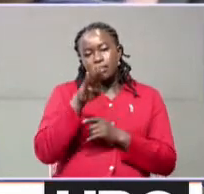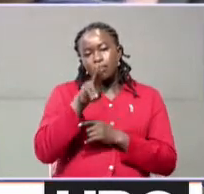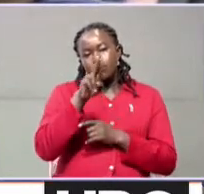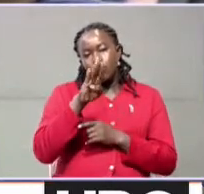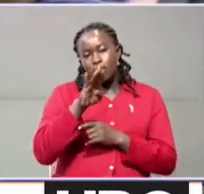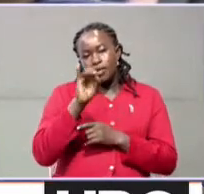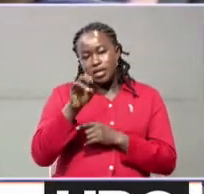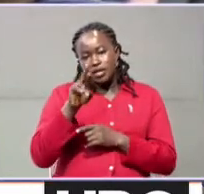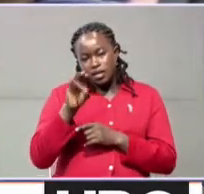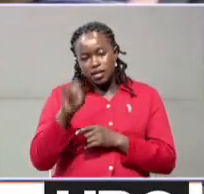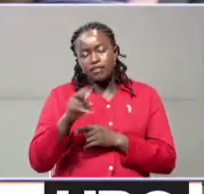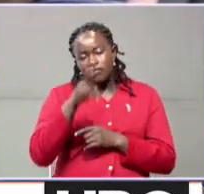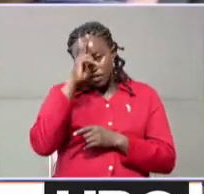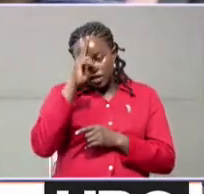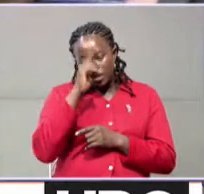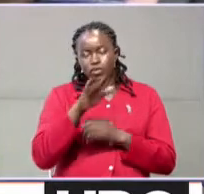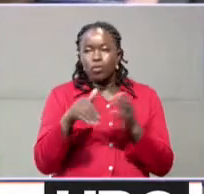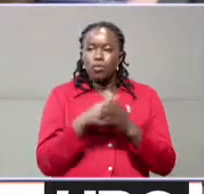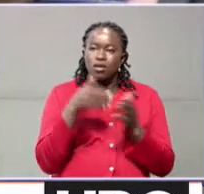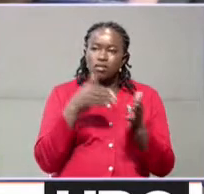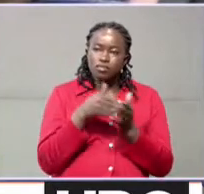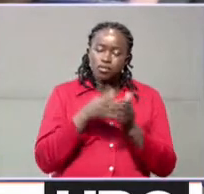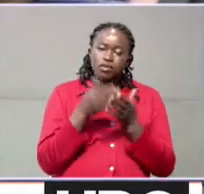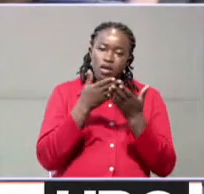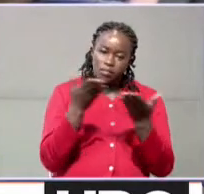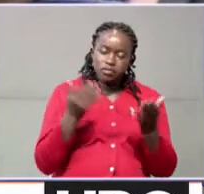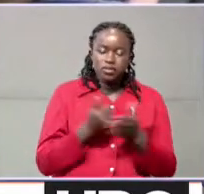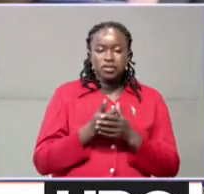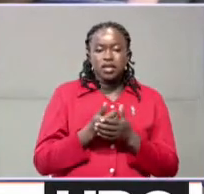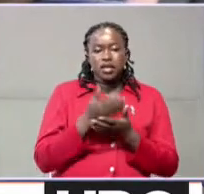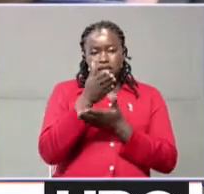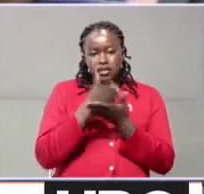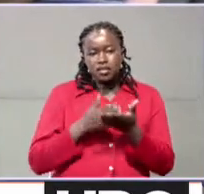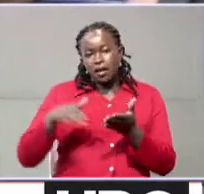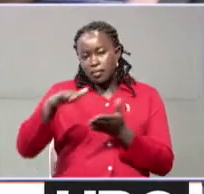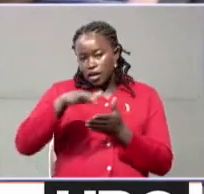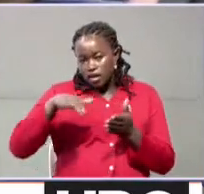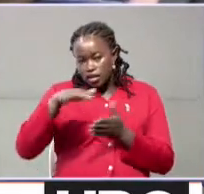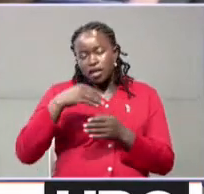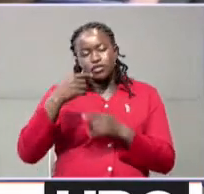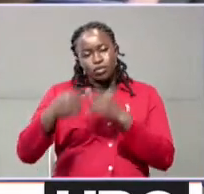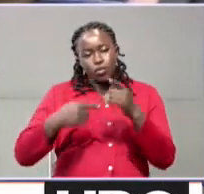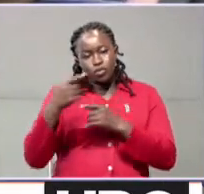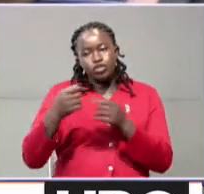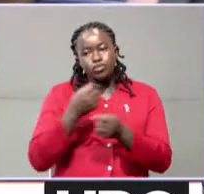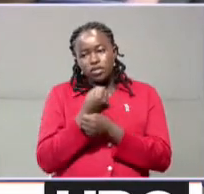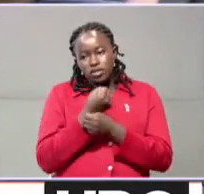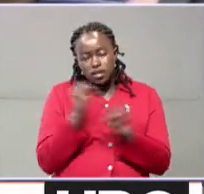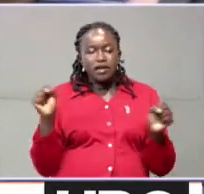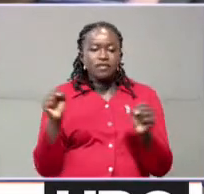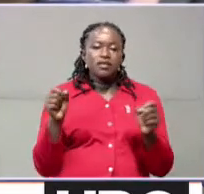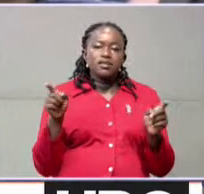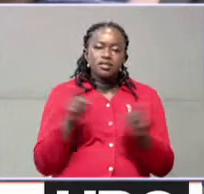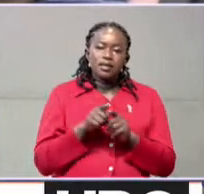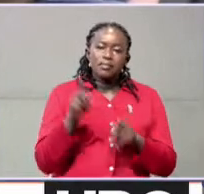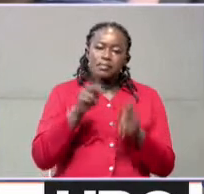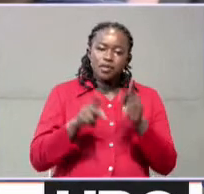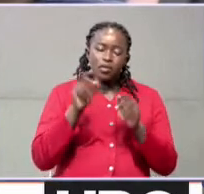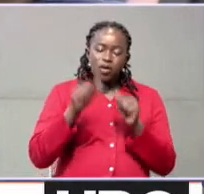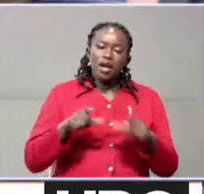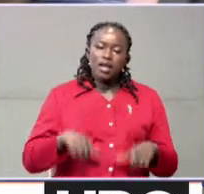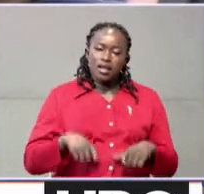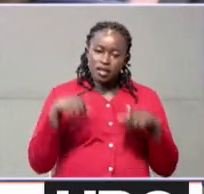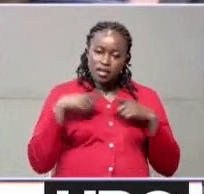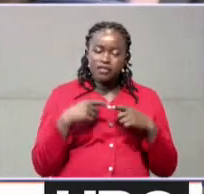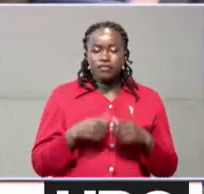were affected they are areas that are still safe to live in the